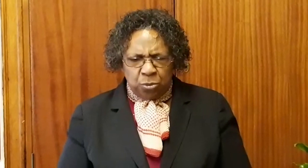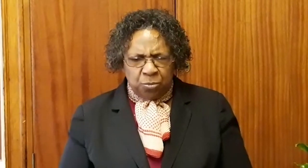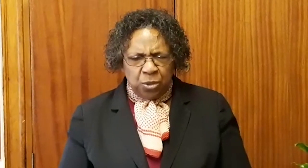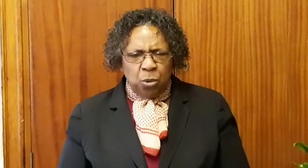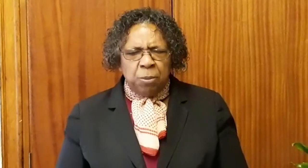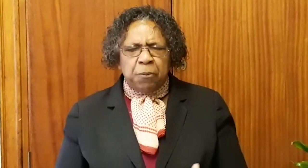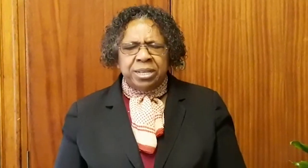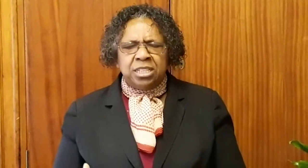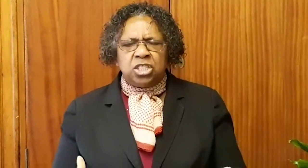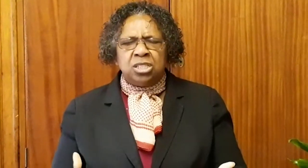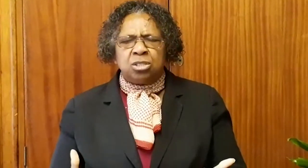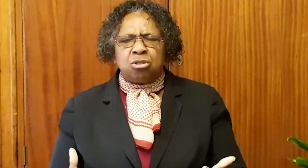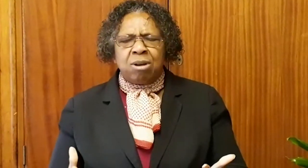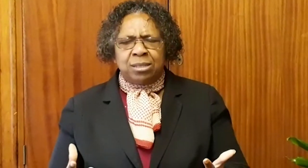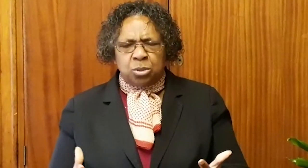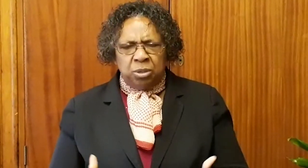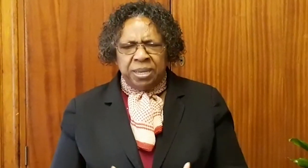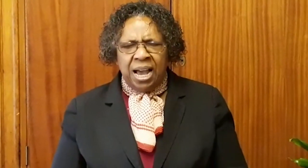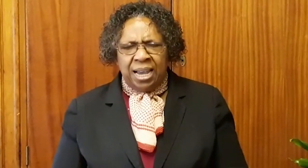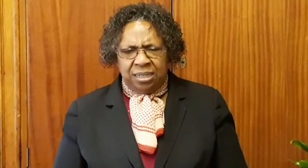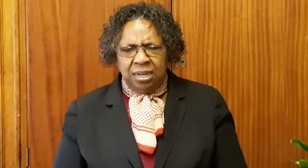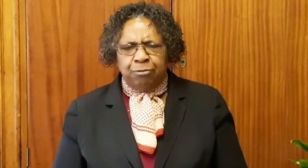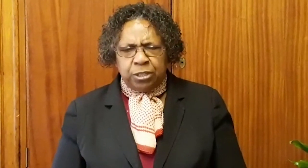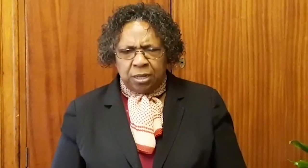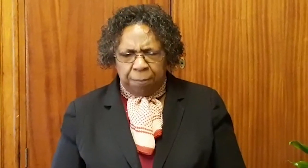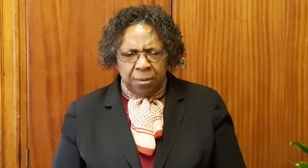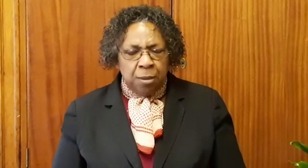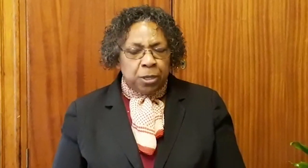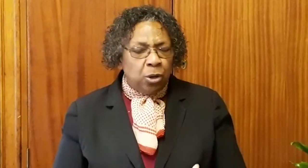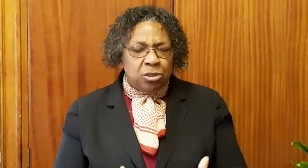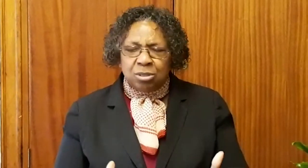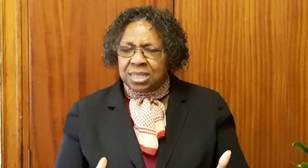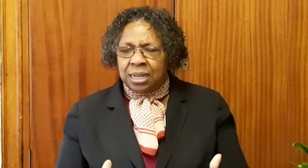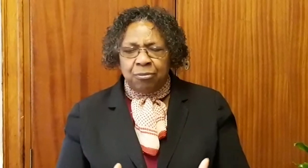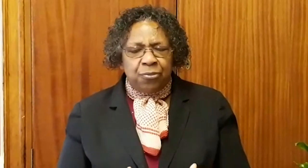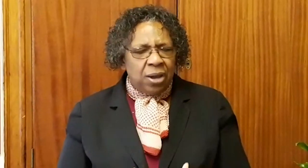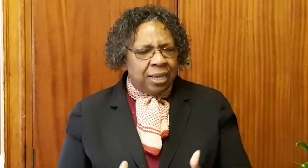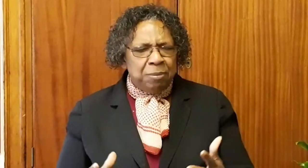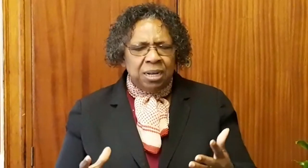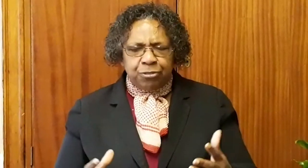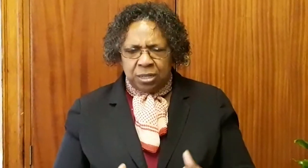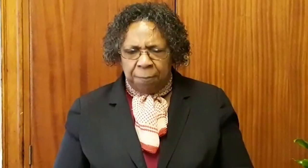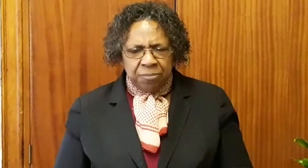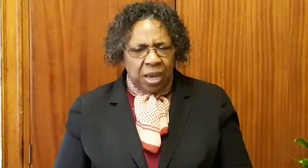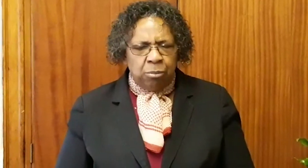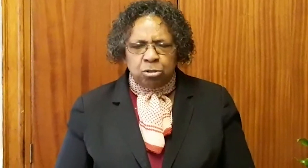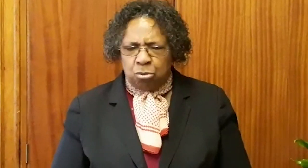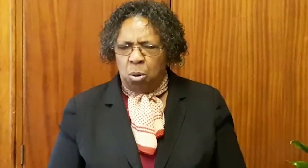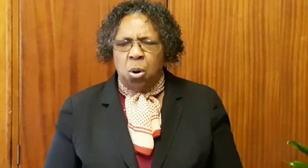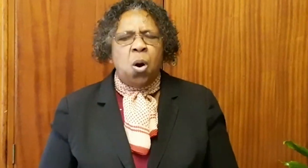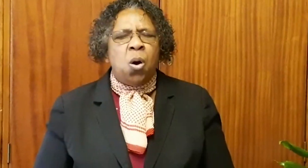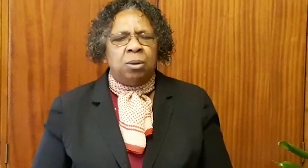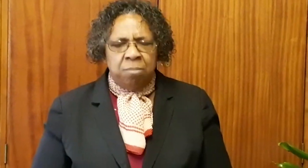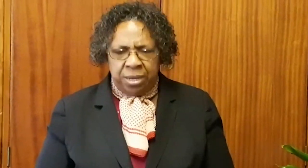of you. We pray that Jesus Christ will be high and lifted up, because you said, if I be lifted up, I will